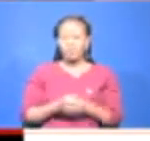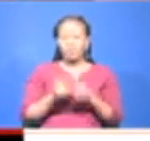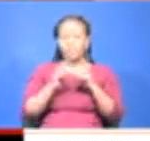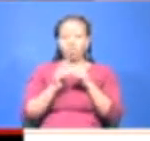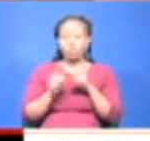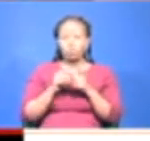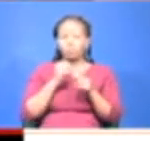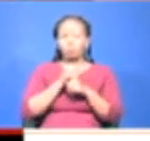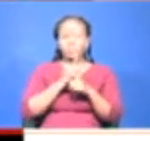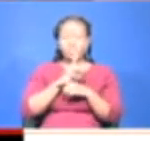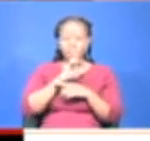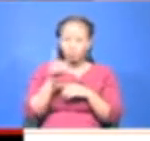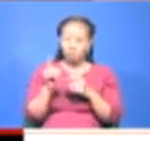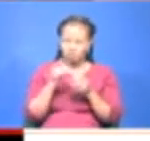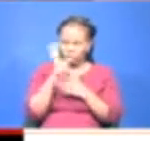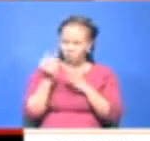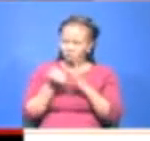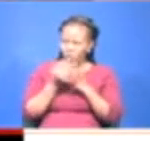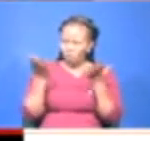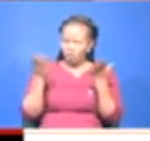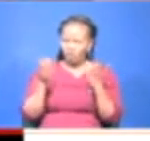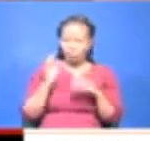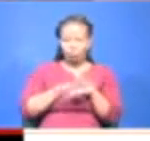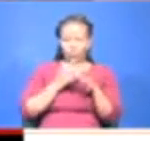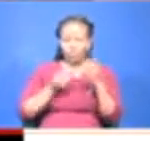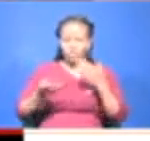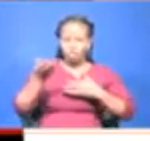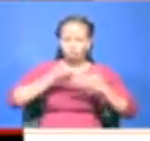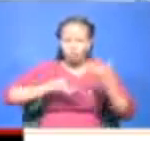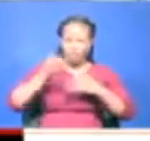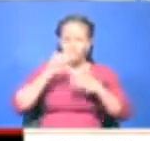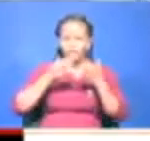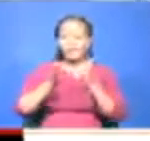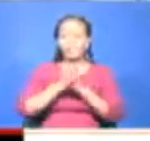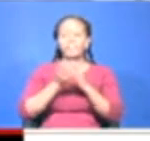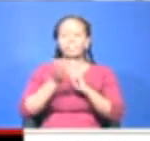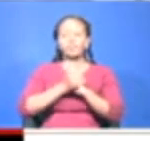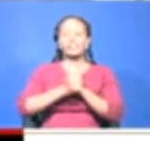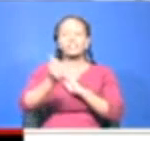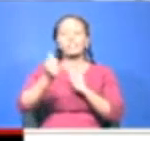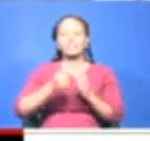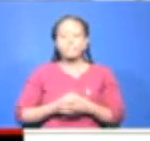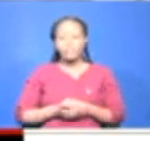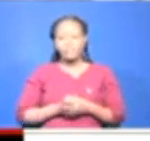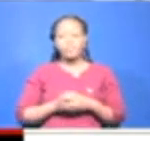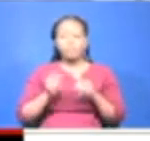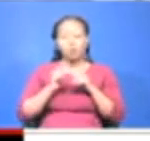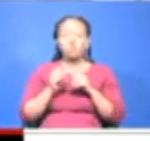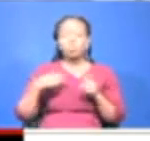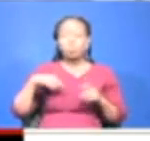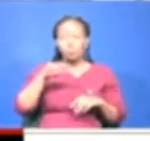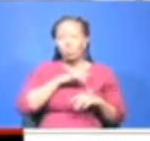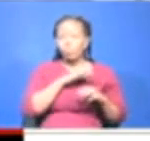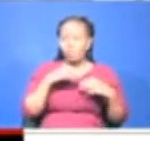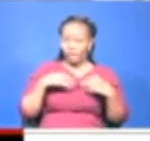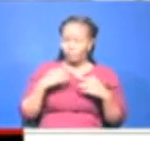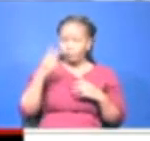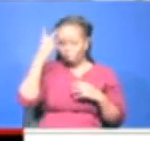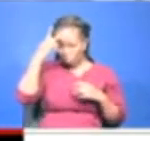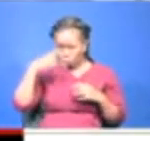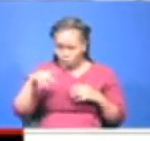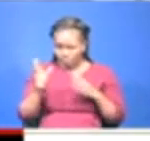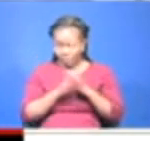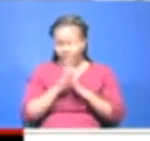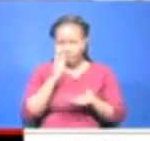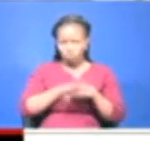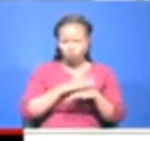to be viable economically and to scale. Here we have good policies and good support in Kenya, and